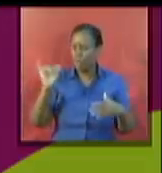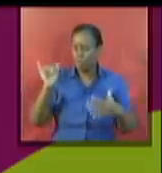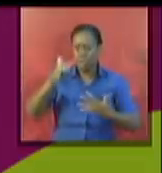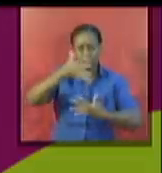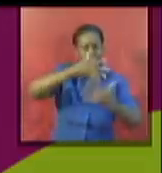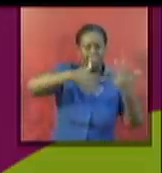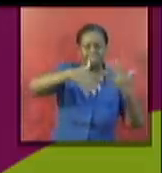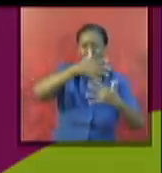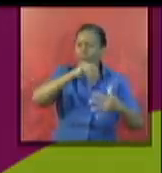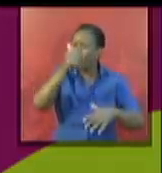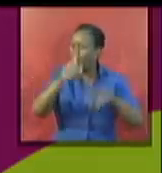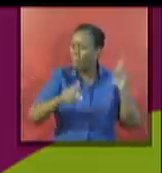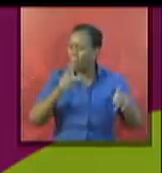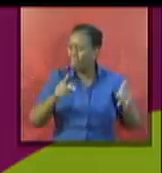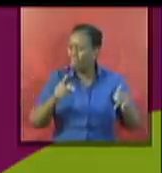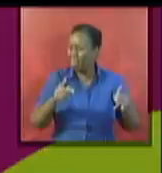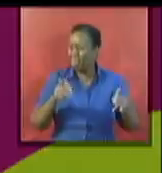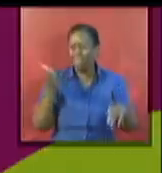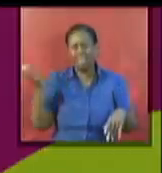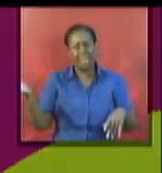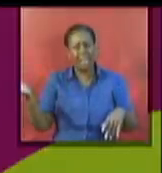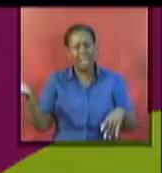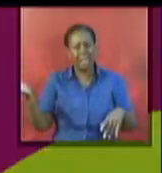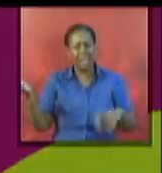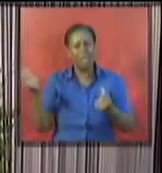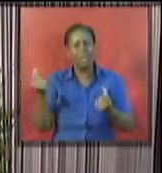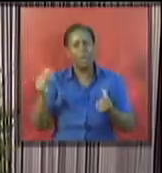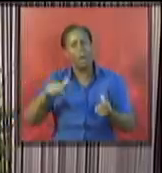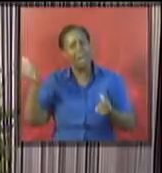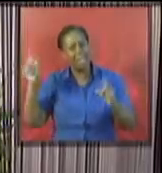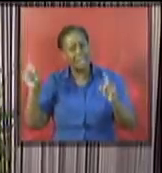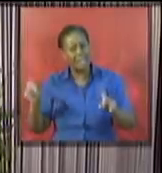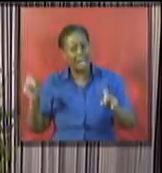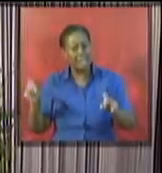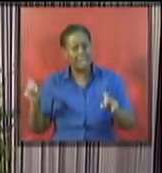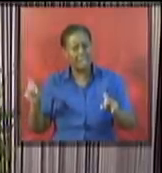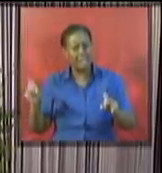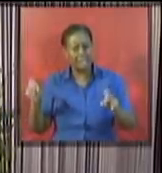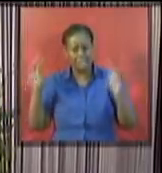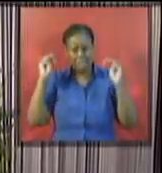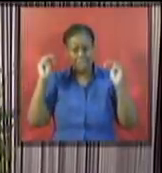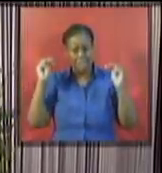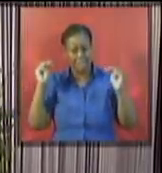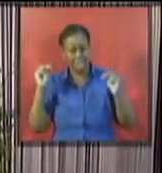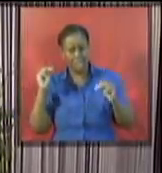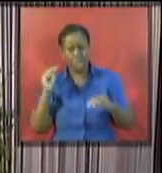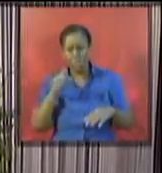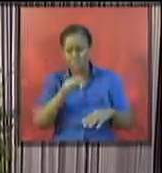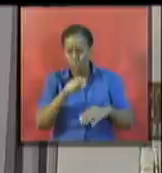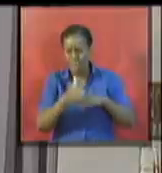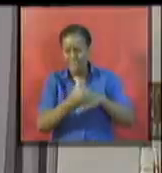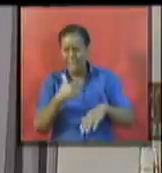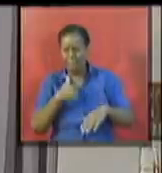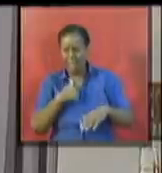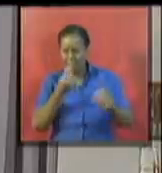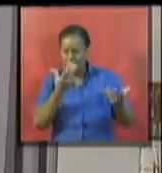other matters. Could you address those two issues? Okay, Thank you. so what I will suggest you do, you send me that information about that institution offline, and we